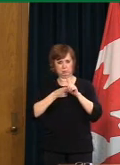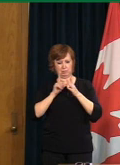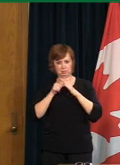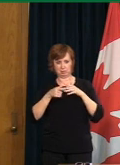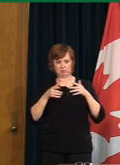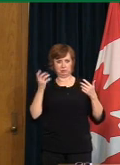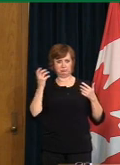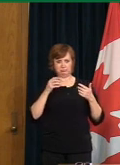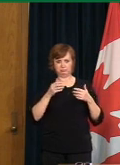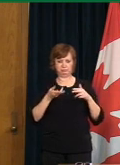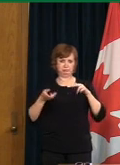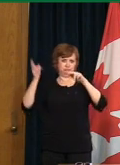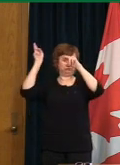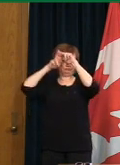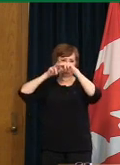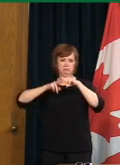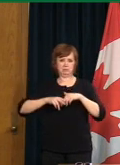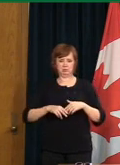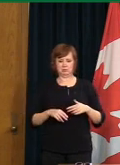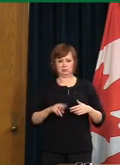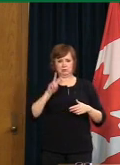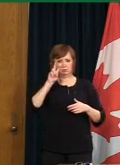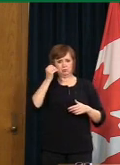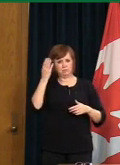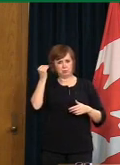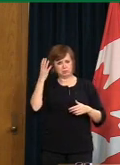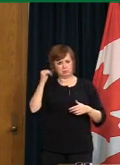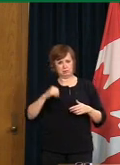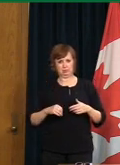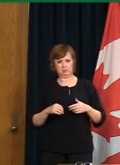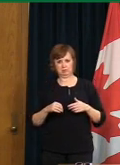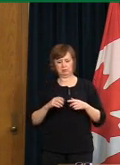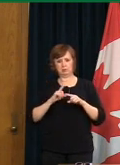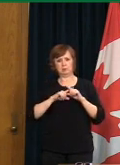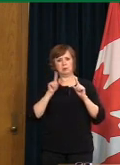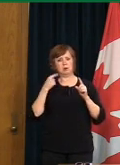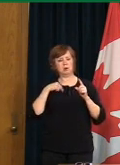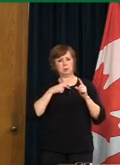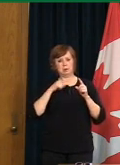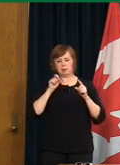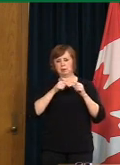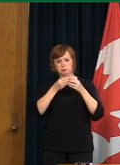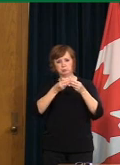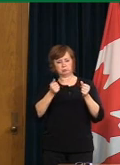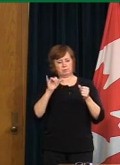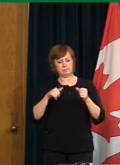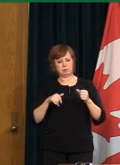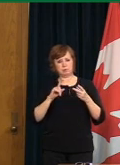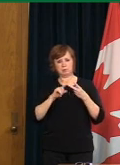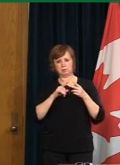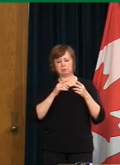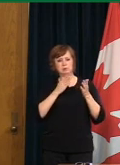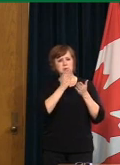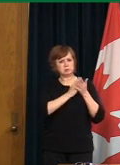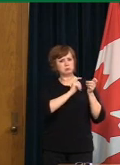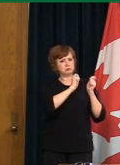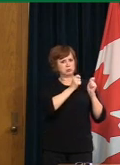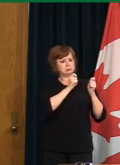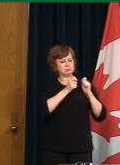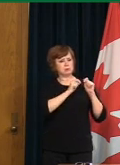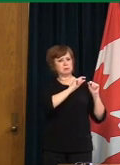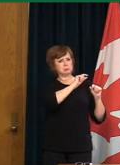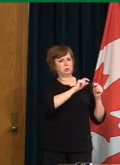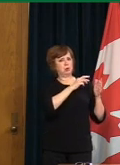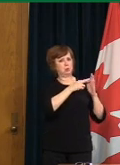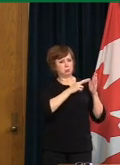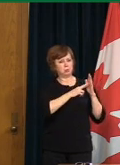addressing that with multiple different announcements, restrictions, initiatives. You mentioned a few with respect to the gathering